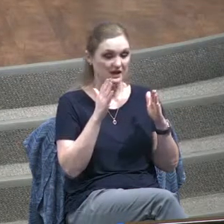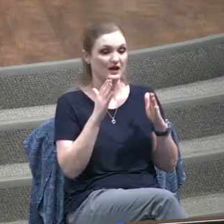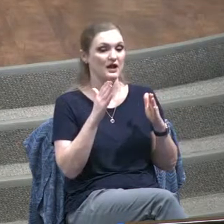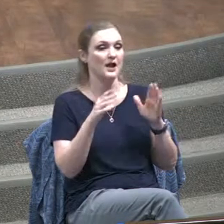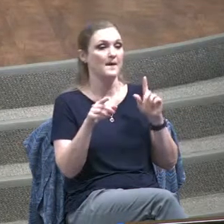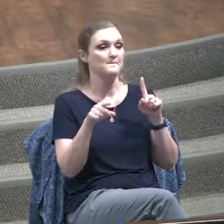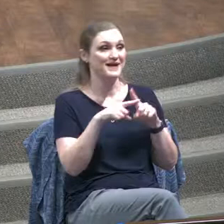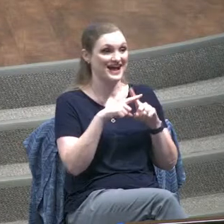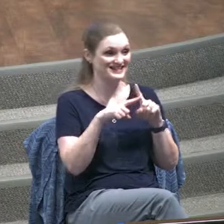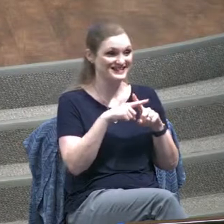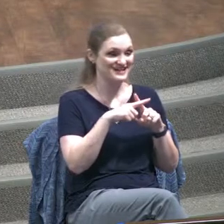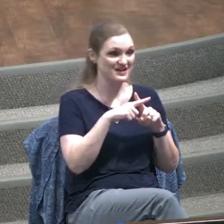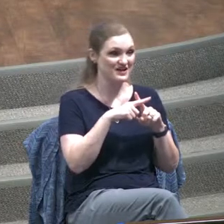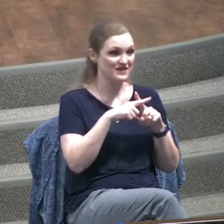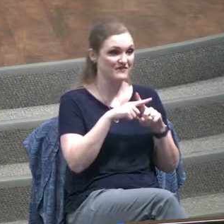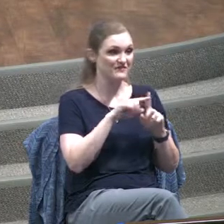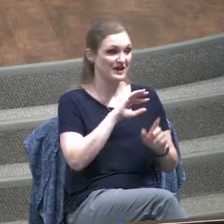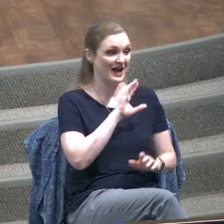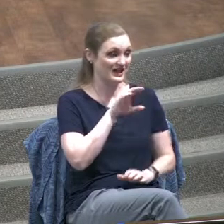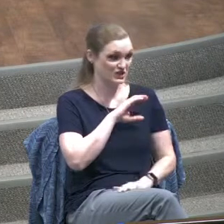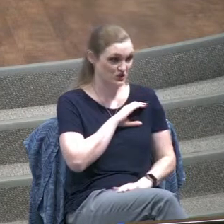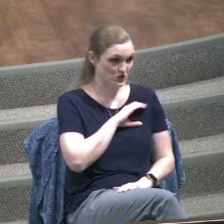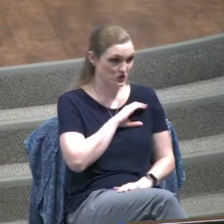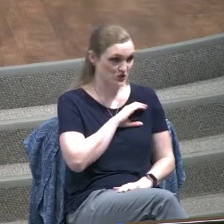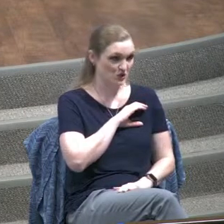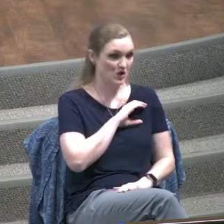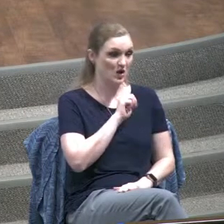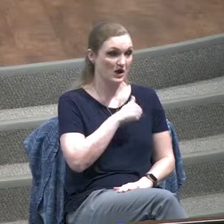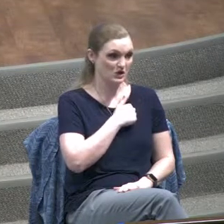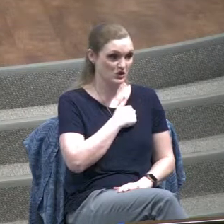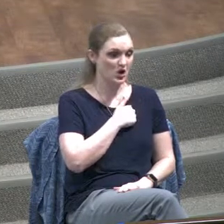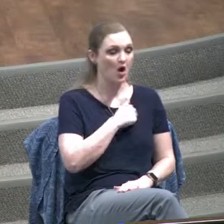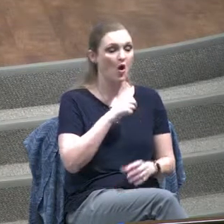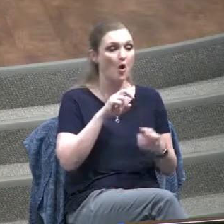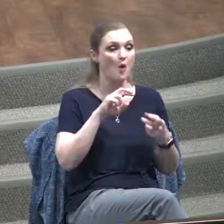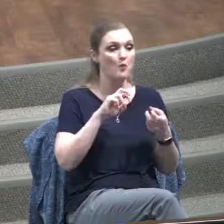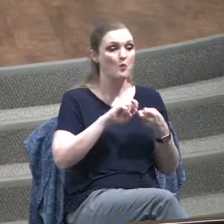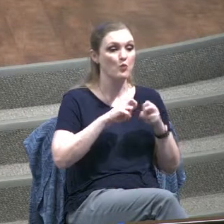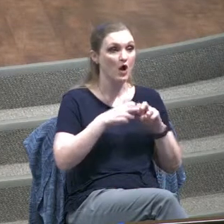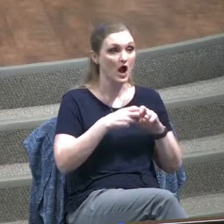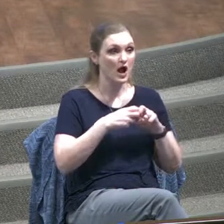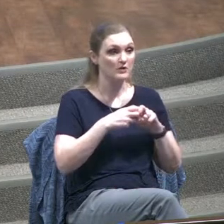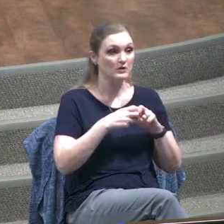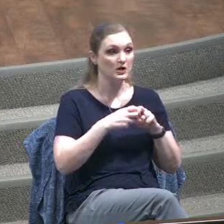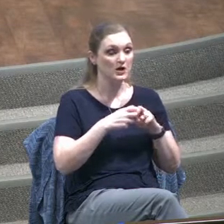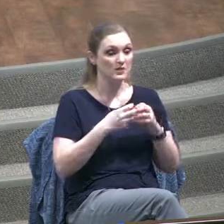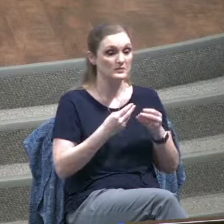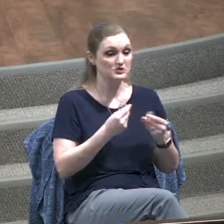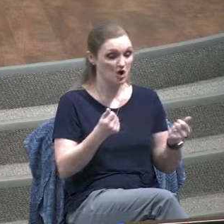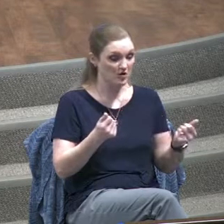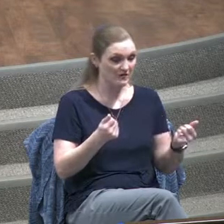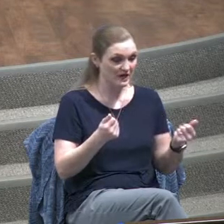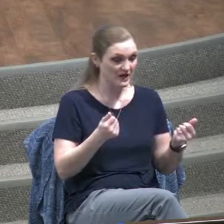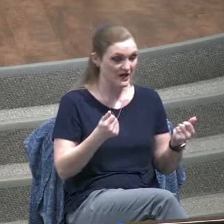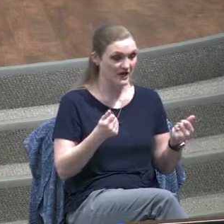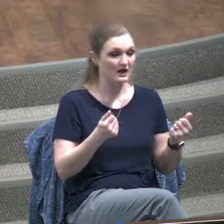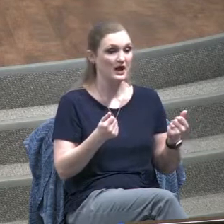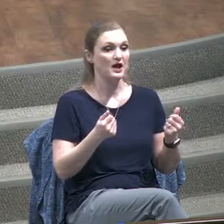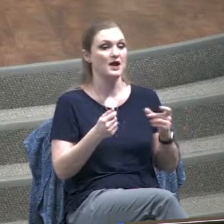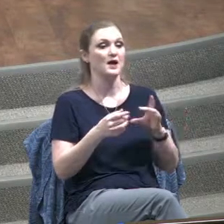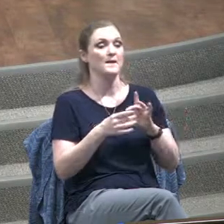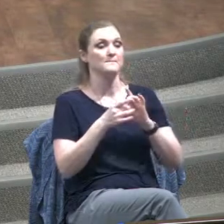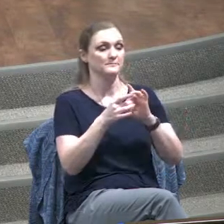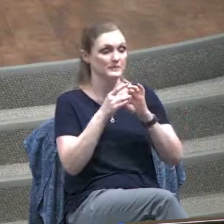positive attitude, problem solving, relationship building,